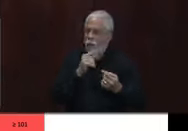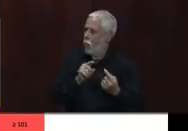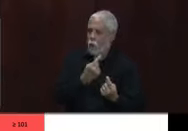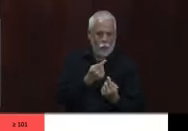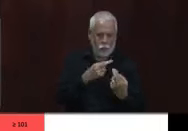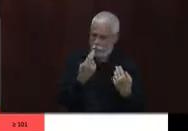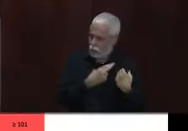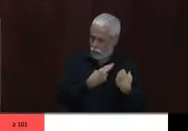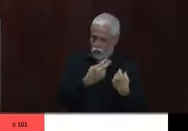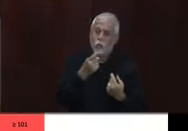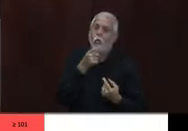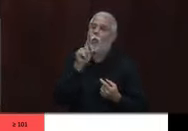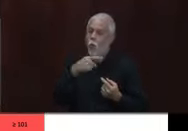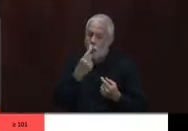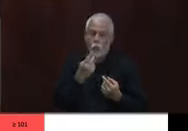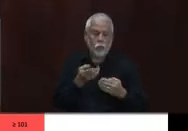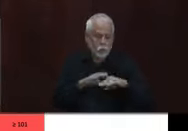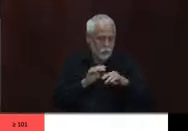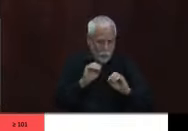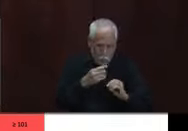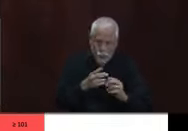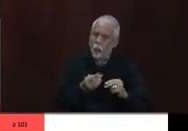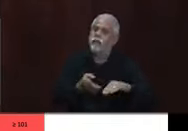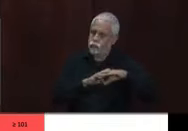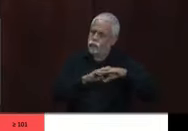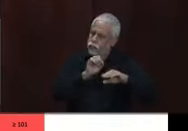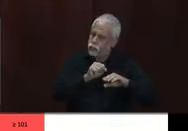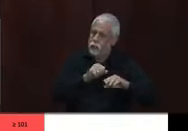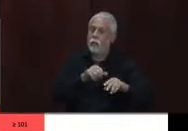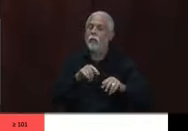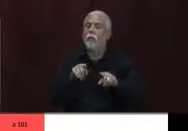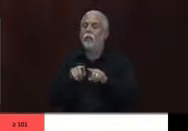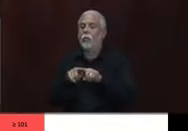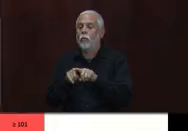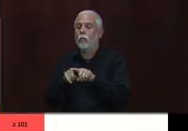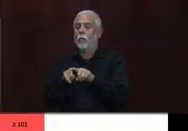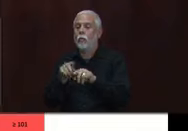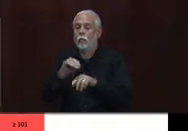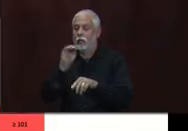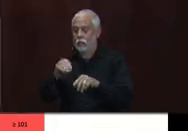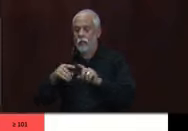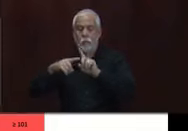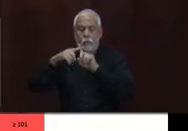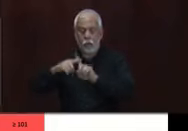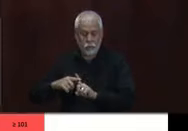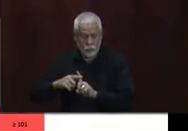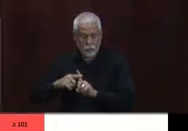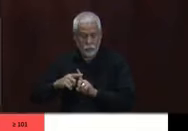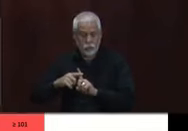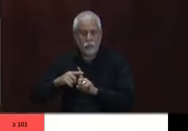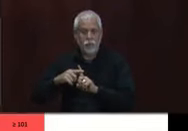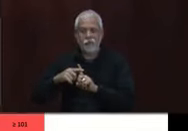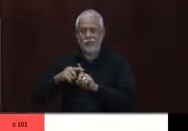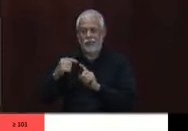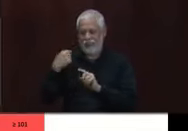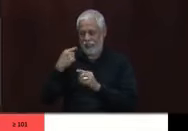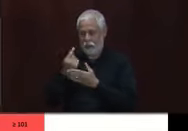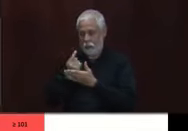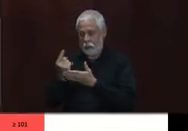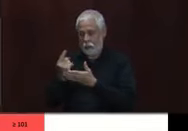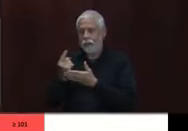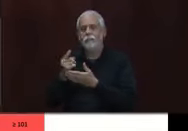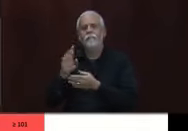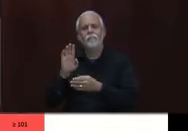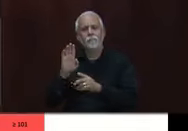solely responsible for all of the increase. And we saw an increase in our percent positivity in the last week. And so